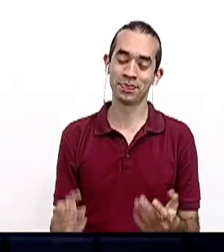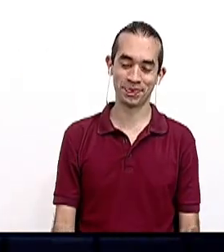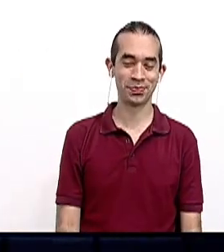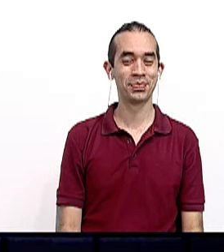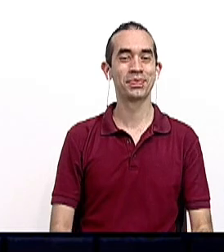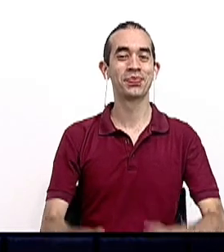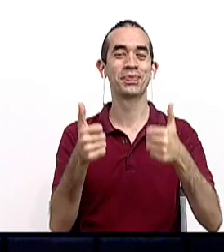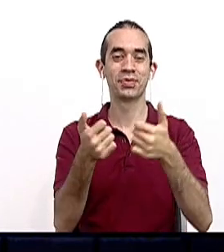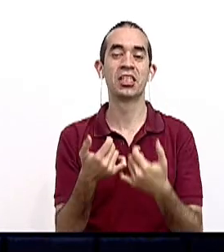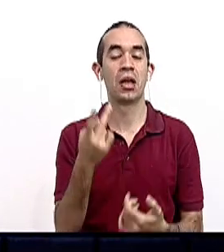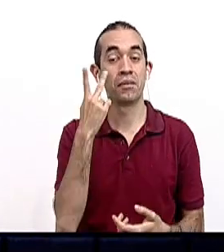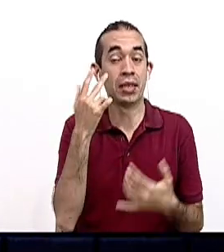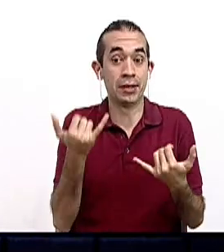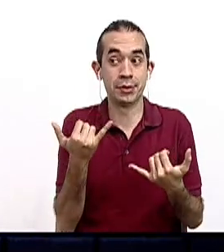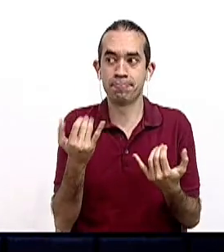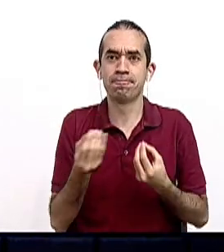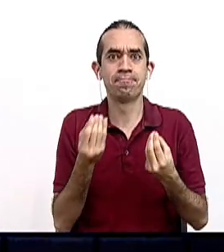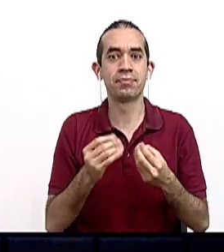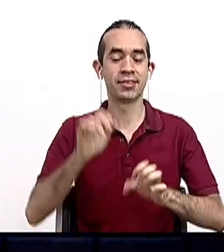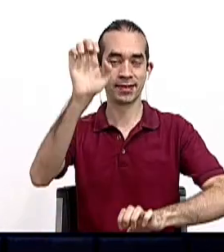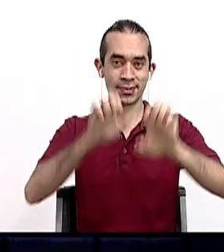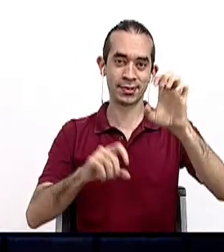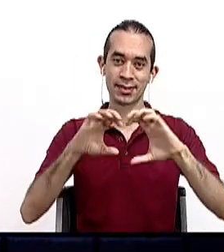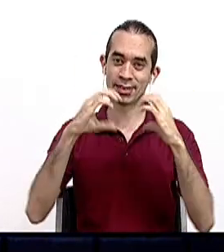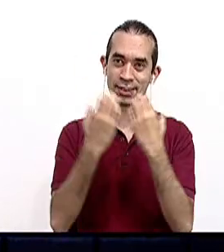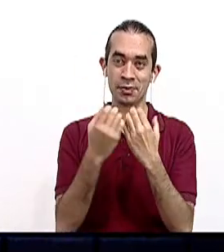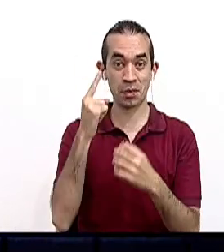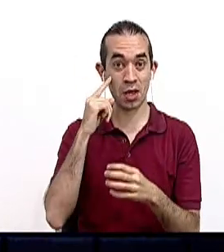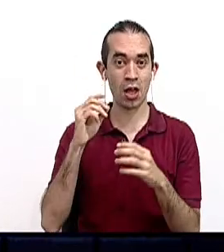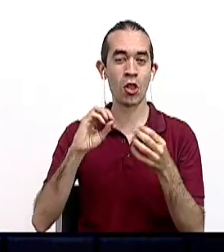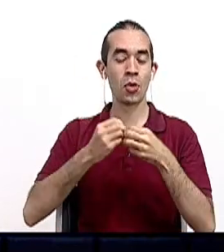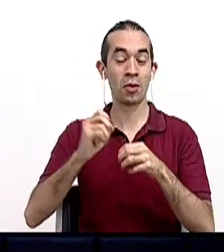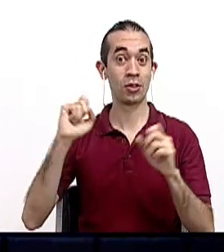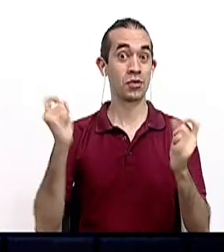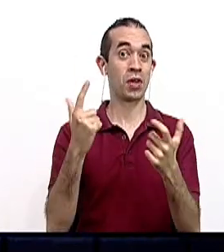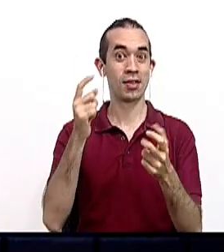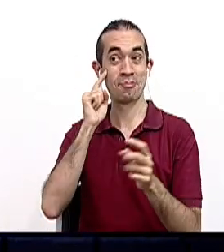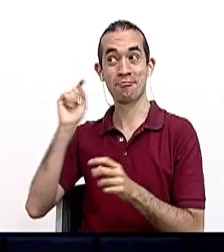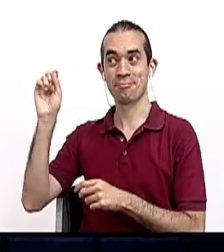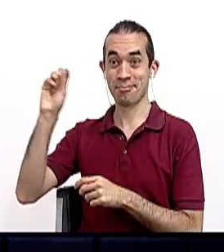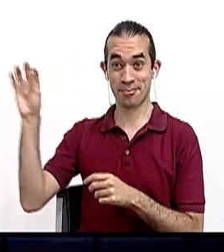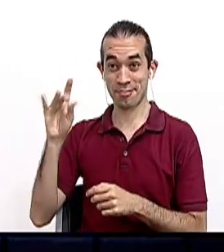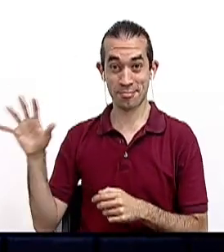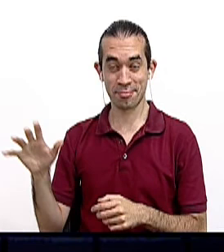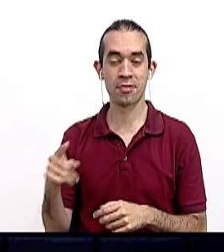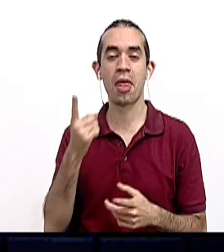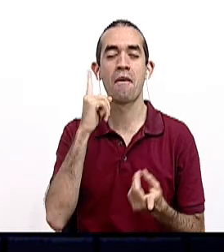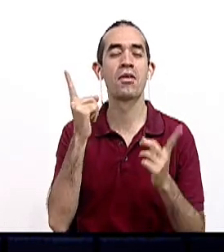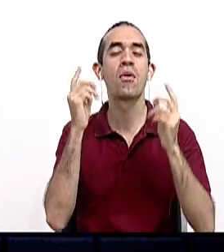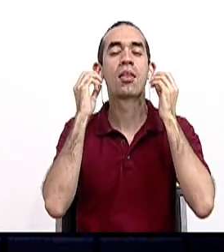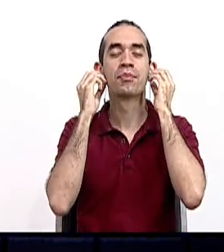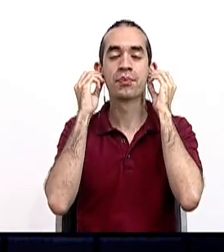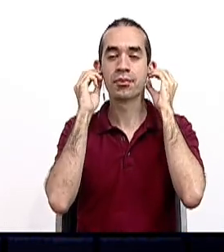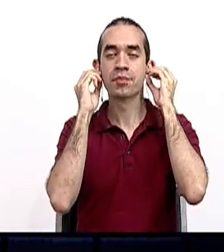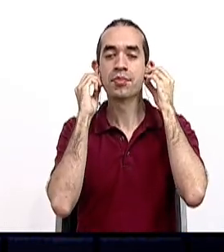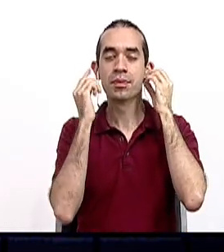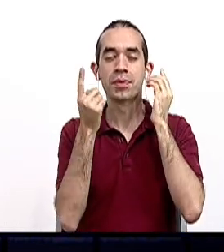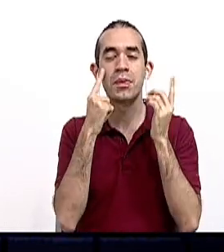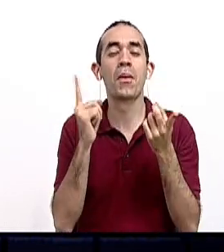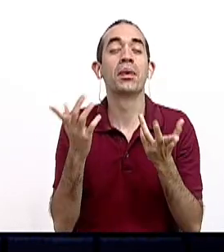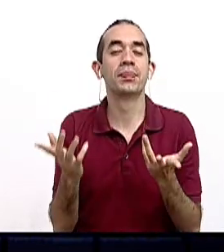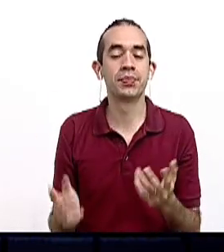assessing what we have done in today's class. And I have these lucky numbers for you. Let's see what question we get from the lucky